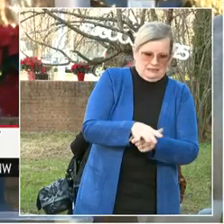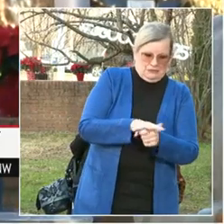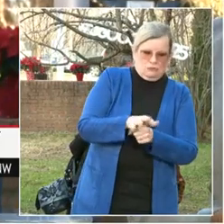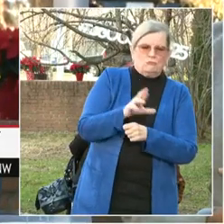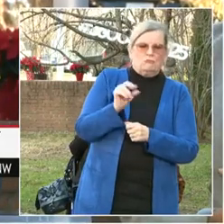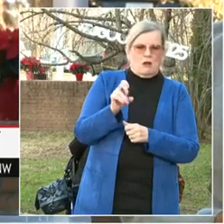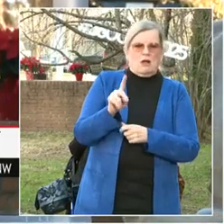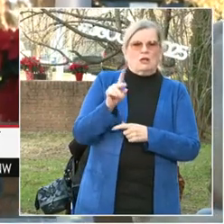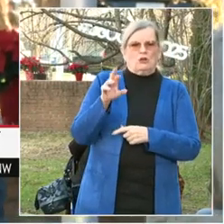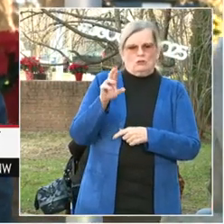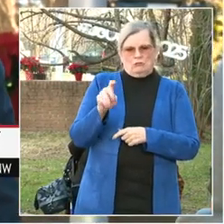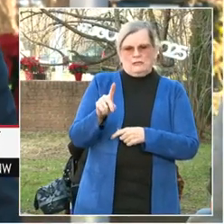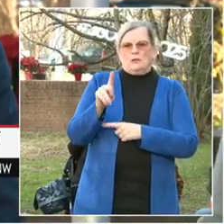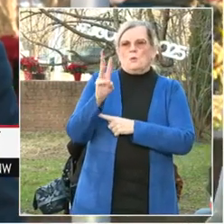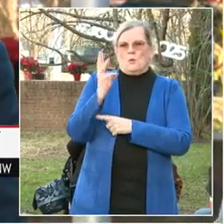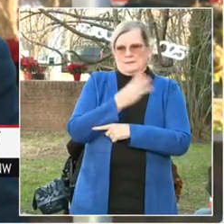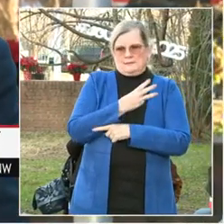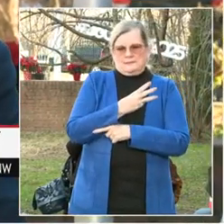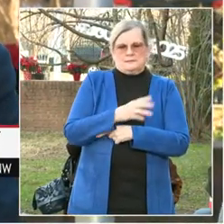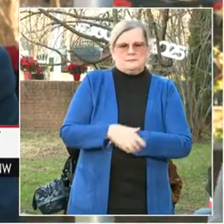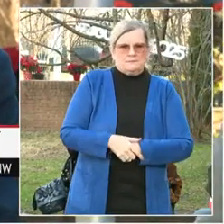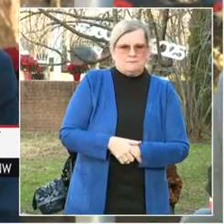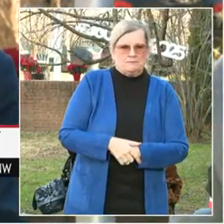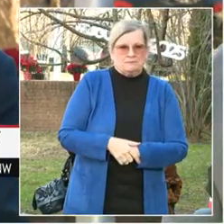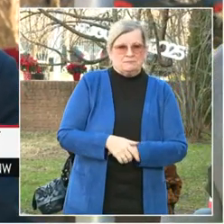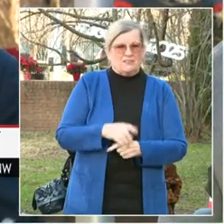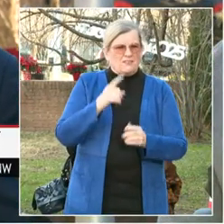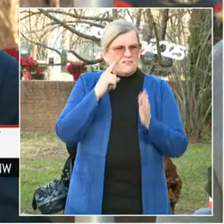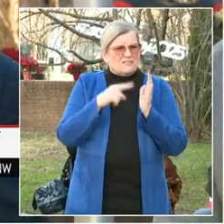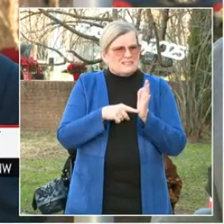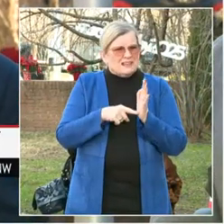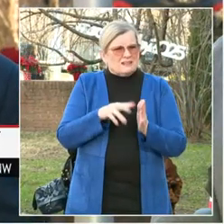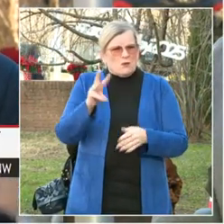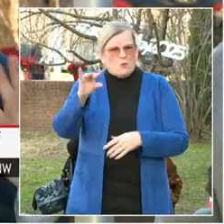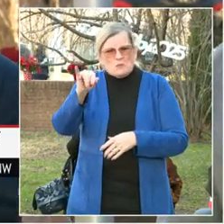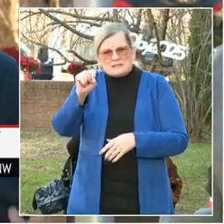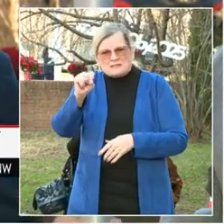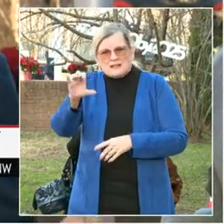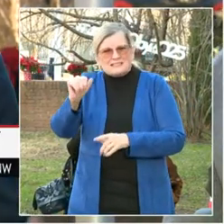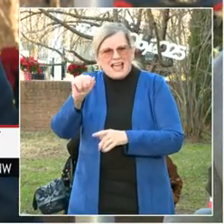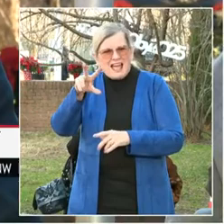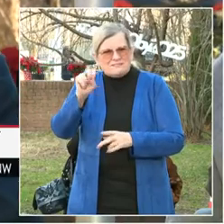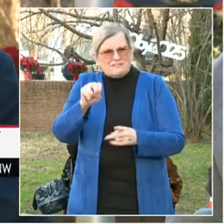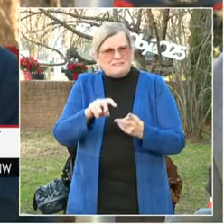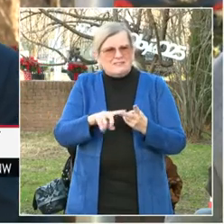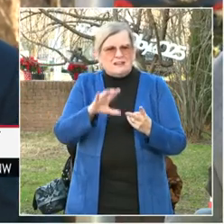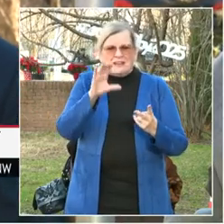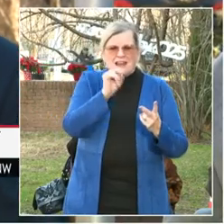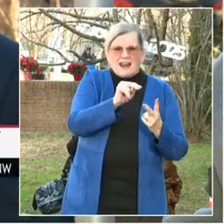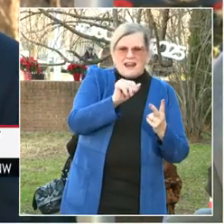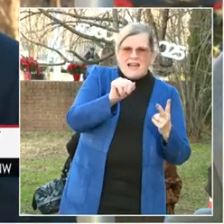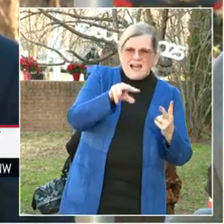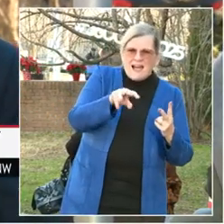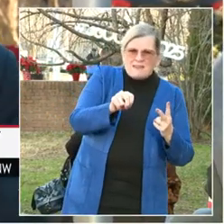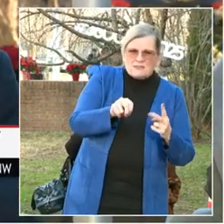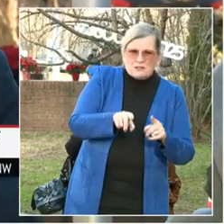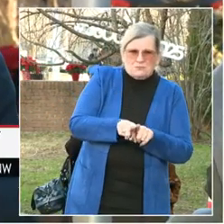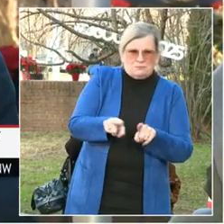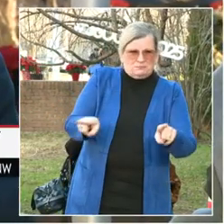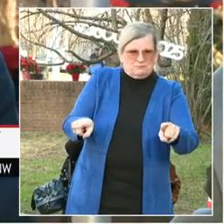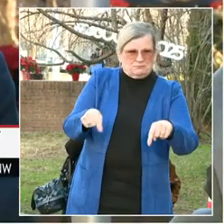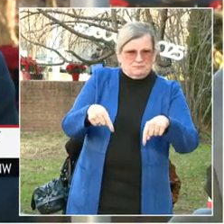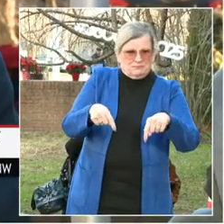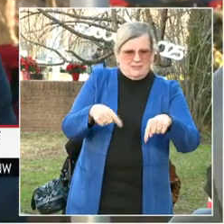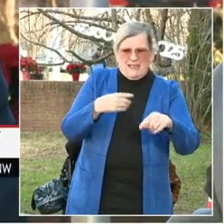Wisconsin Avenue and Connecticut Avenue. Updates to the inclusionary zoning regulations, what we call IZ Plus and IZXL,